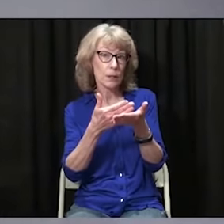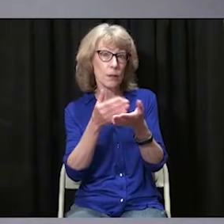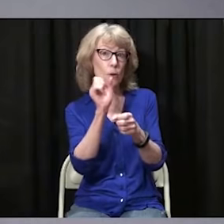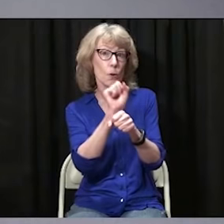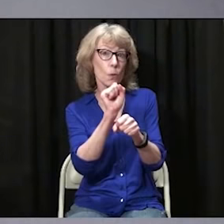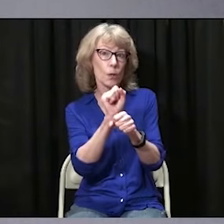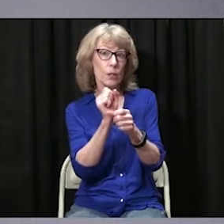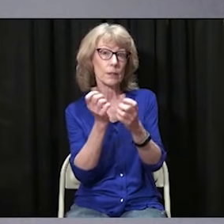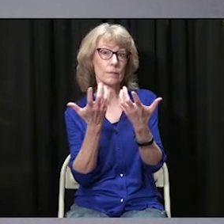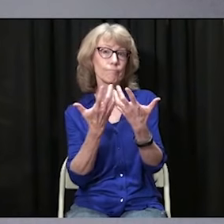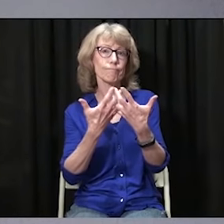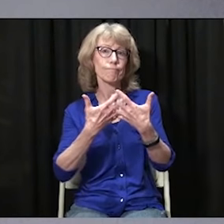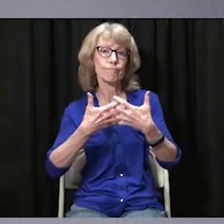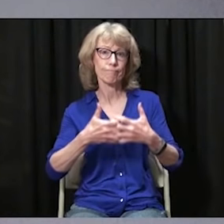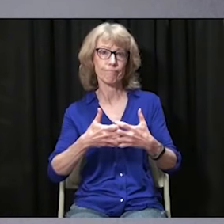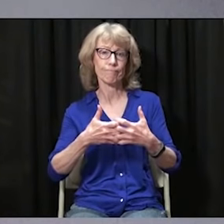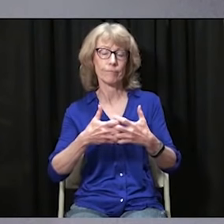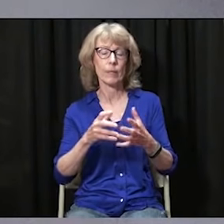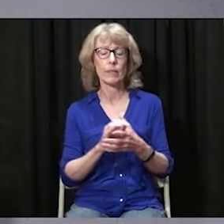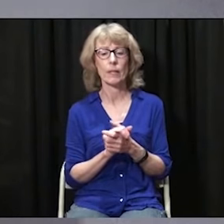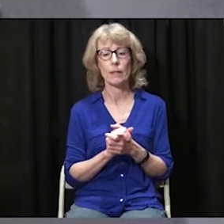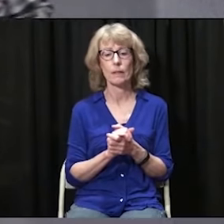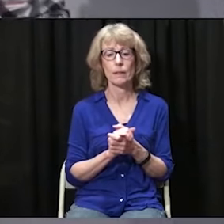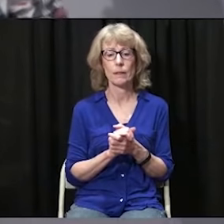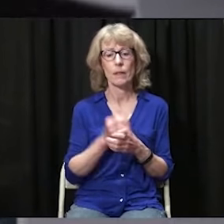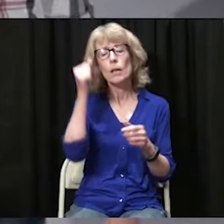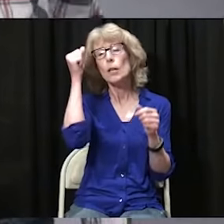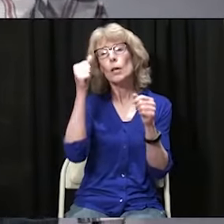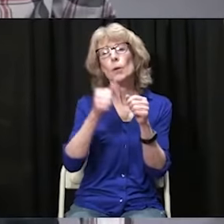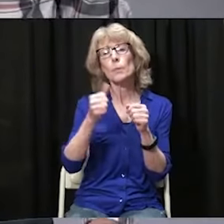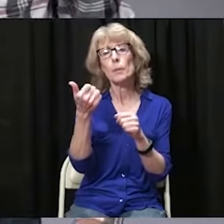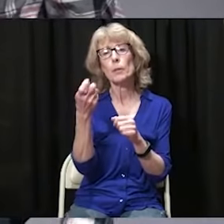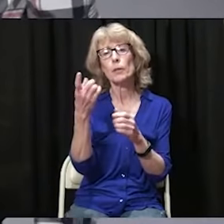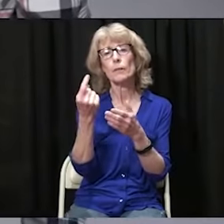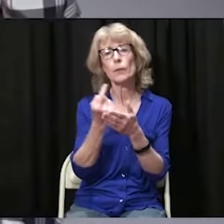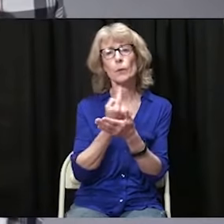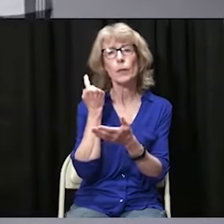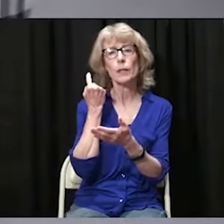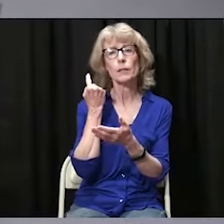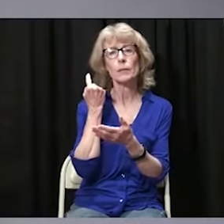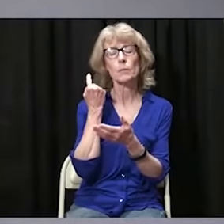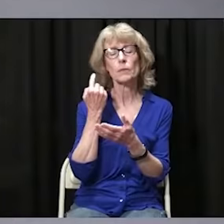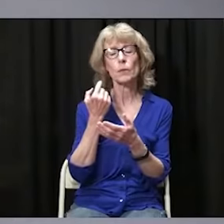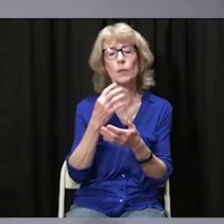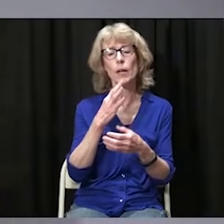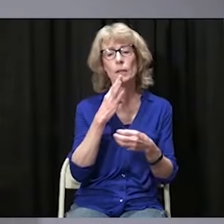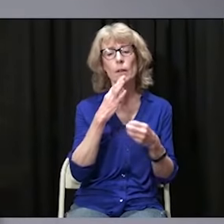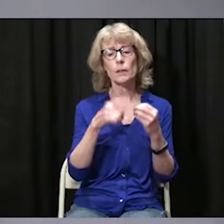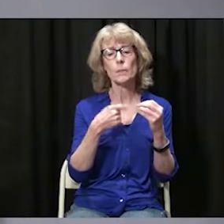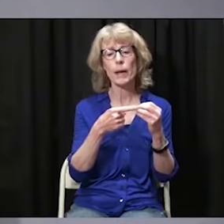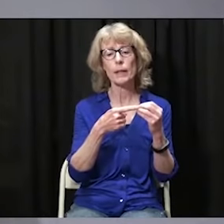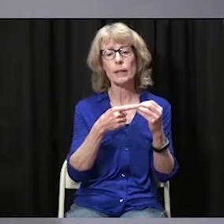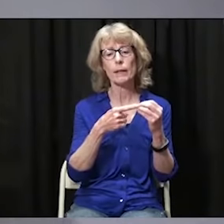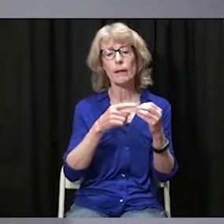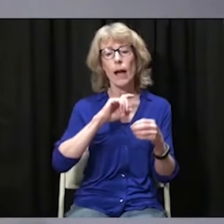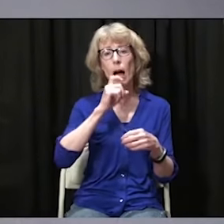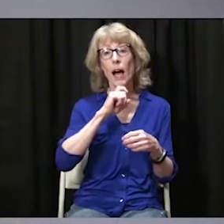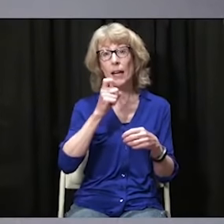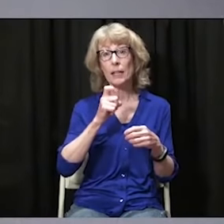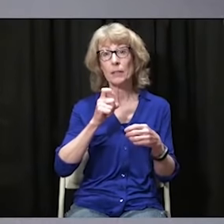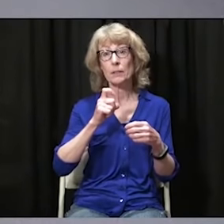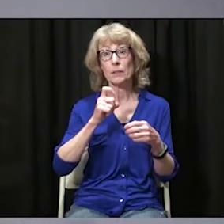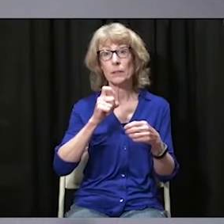when I was preaching about iron sharpens iron, and I used swords for one of my illustrations? Well, I took these swords